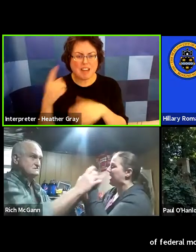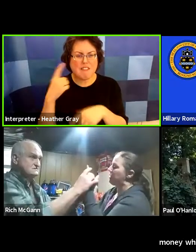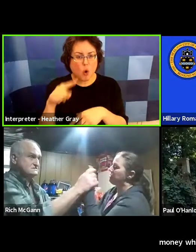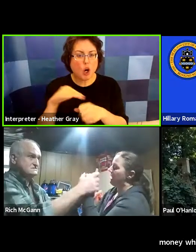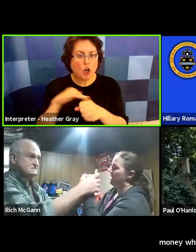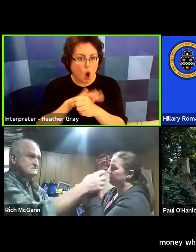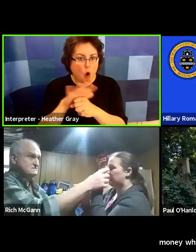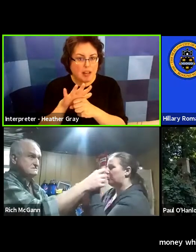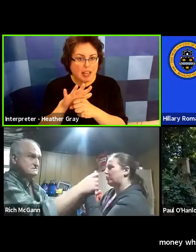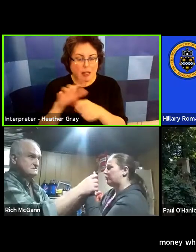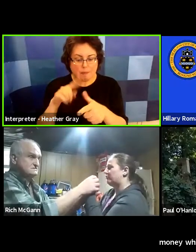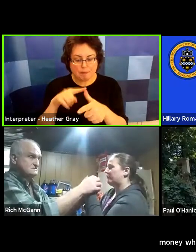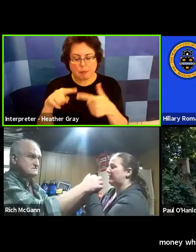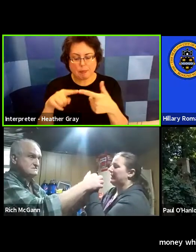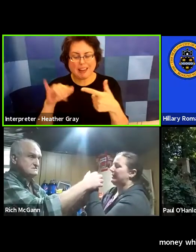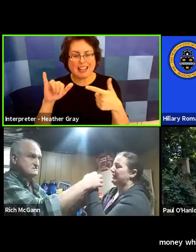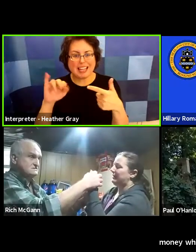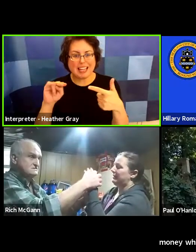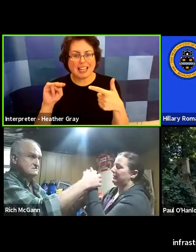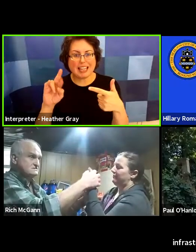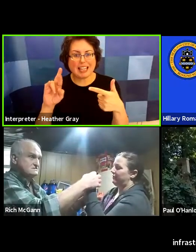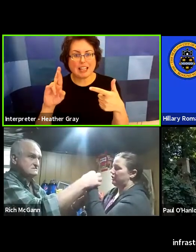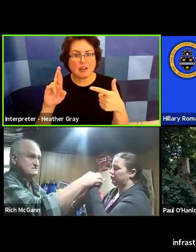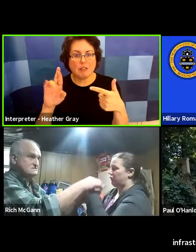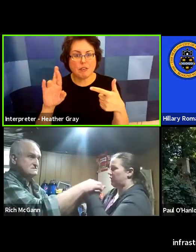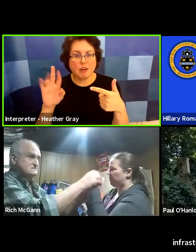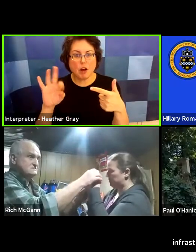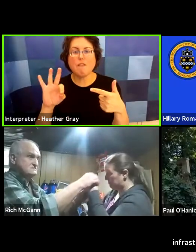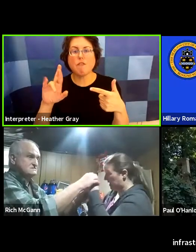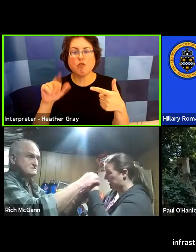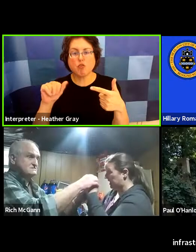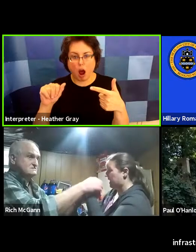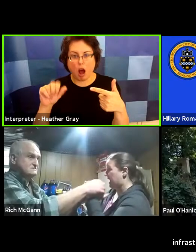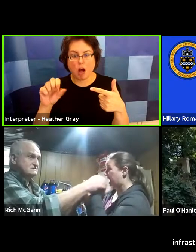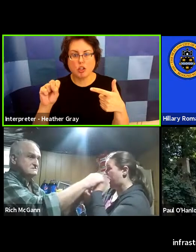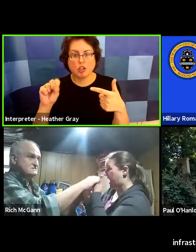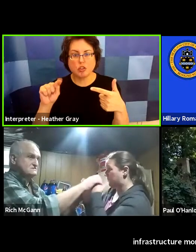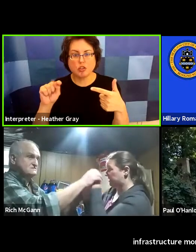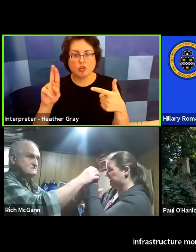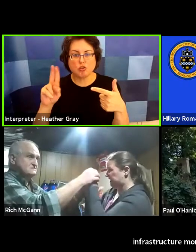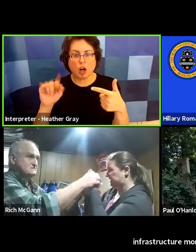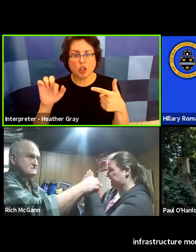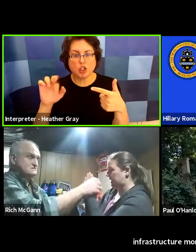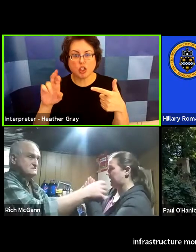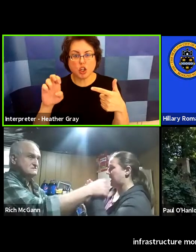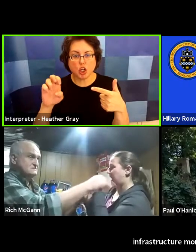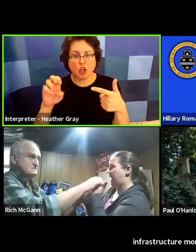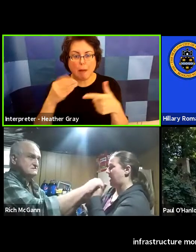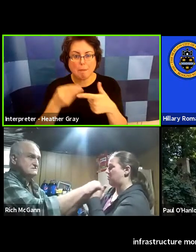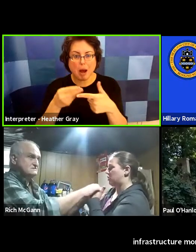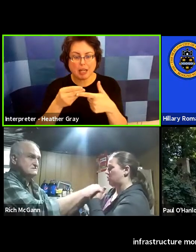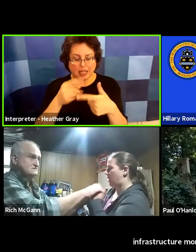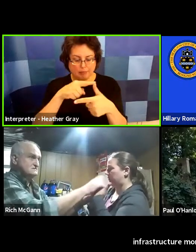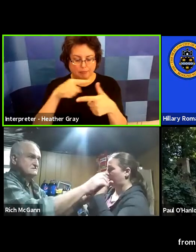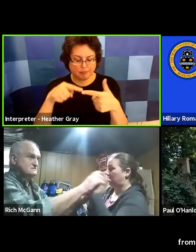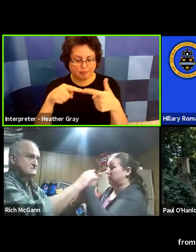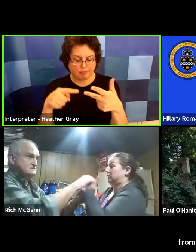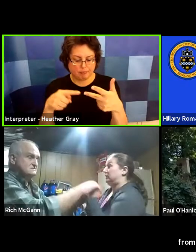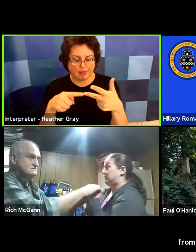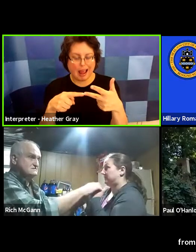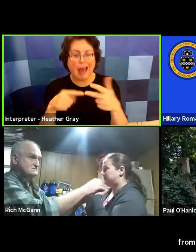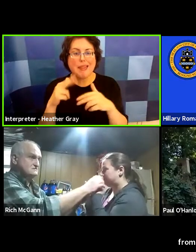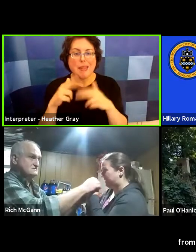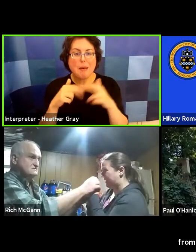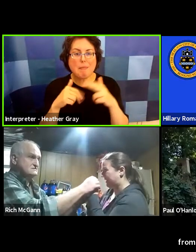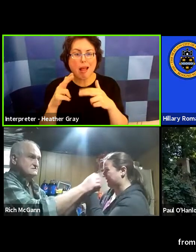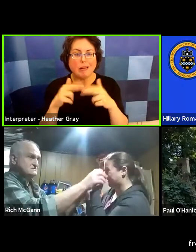money, and we may even get more money from the Build Back Better. But anyway,